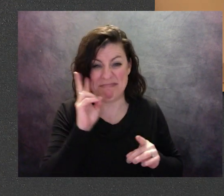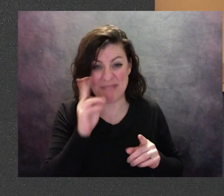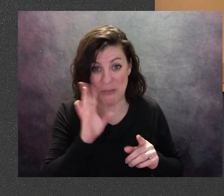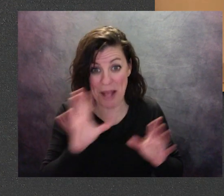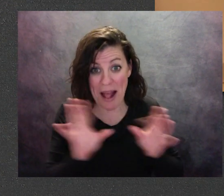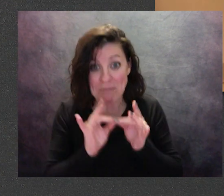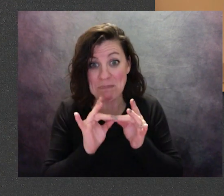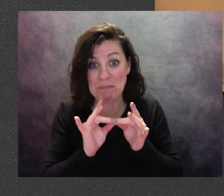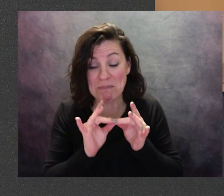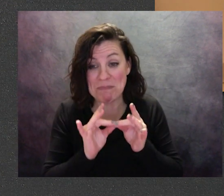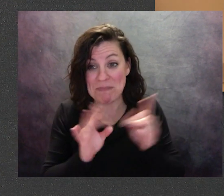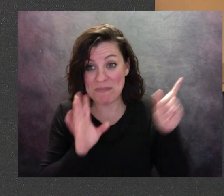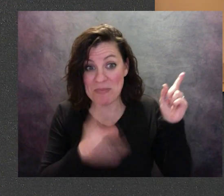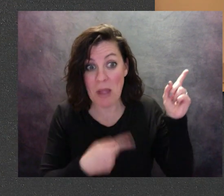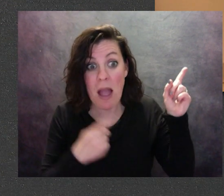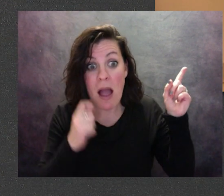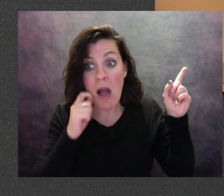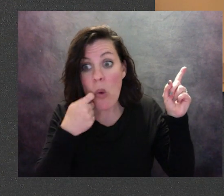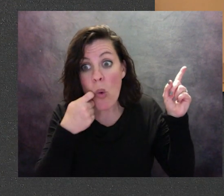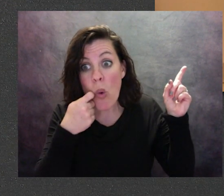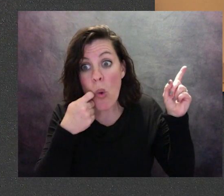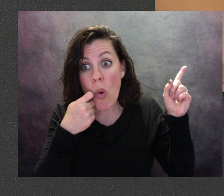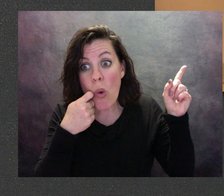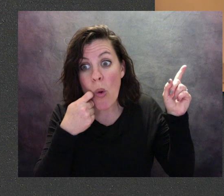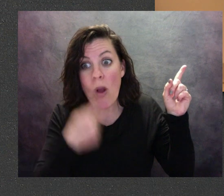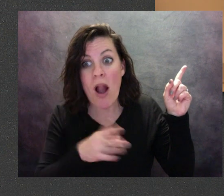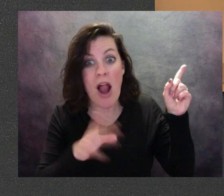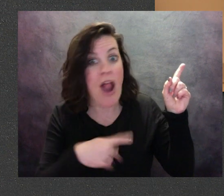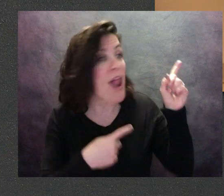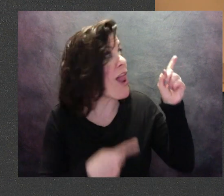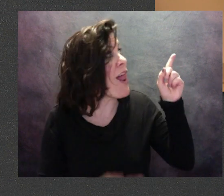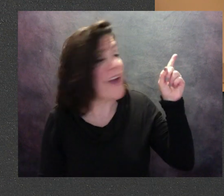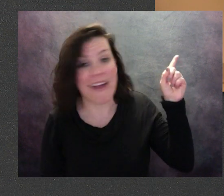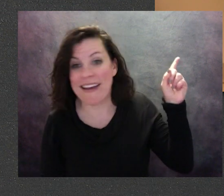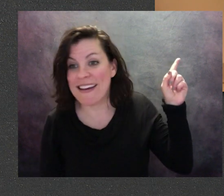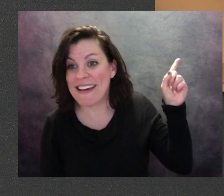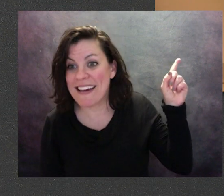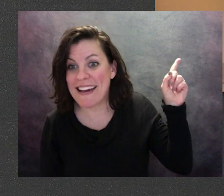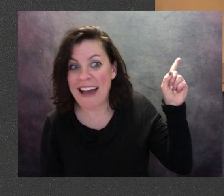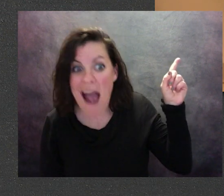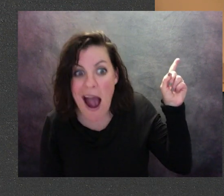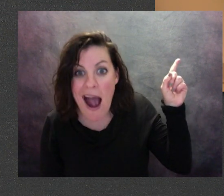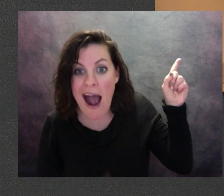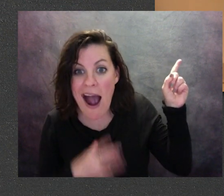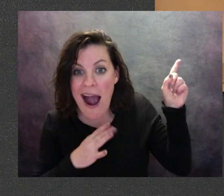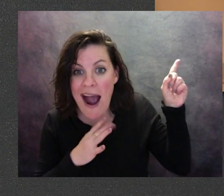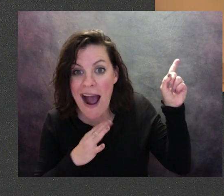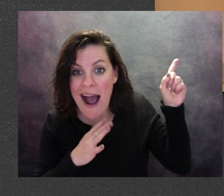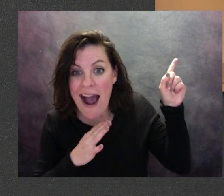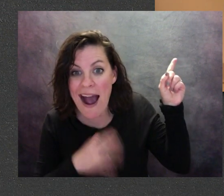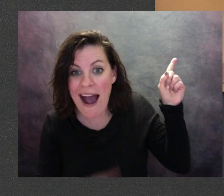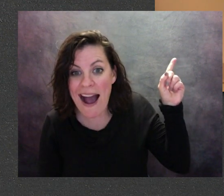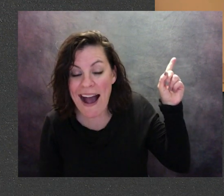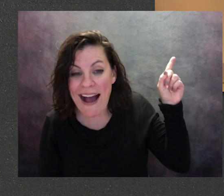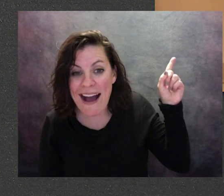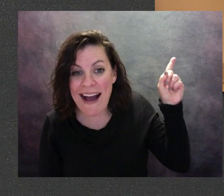make a real cool picture. Look at this, guys. Isn't that the